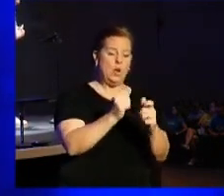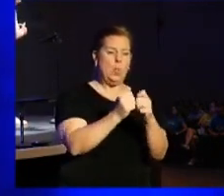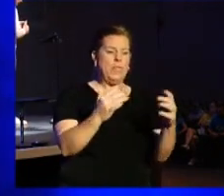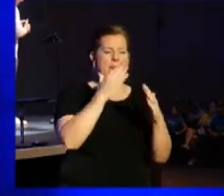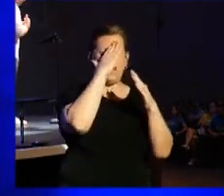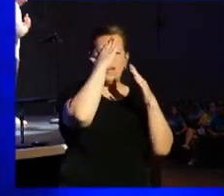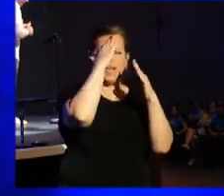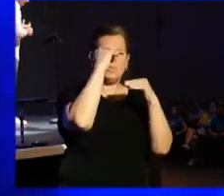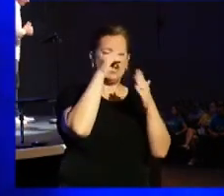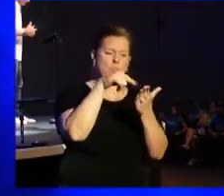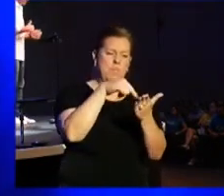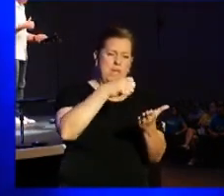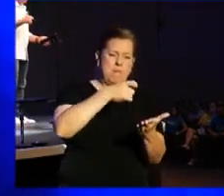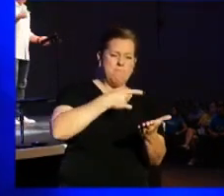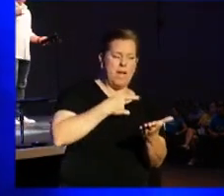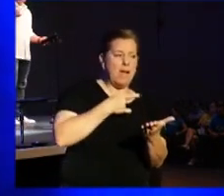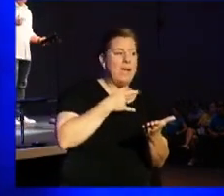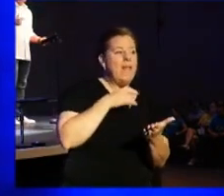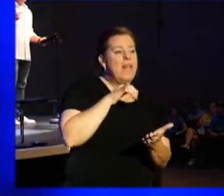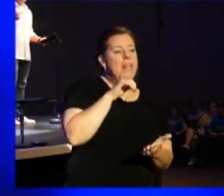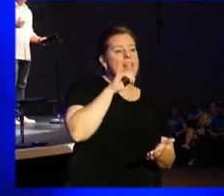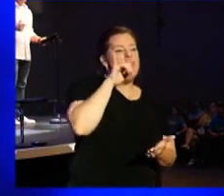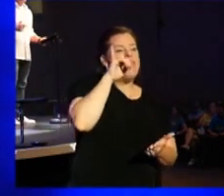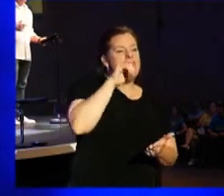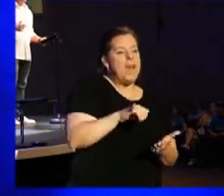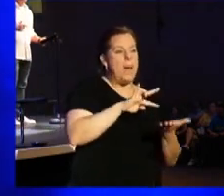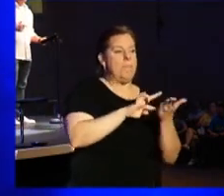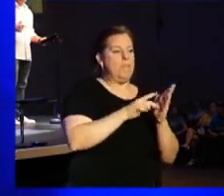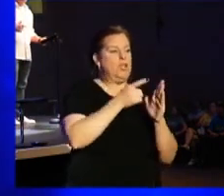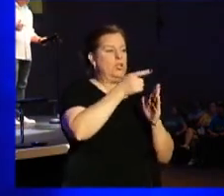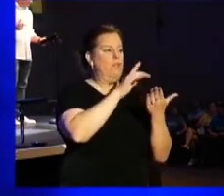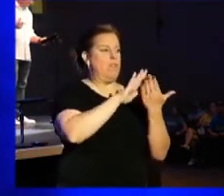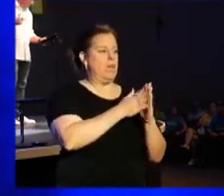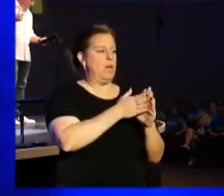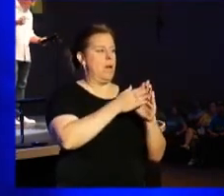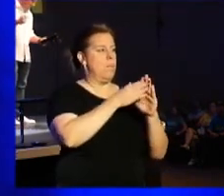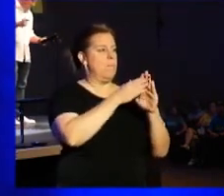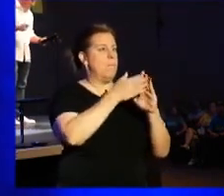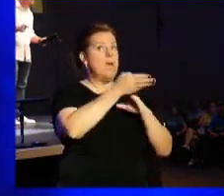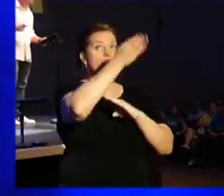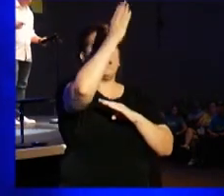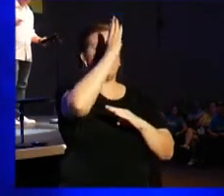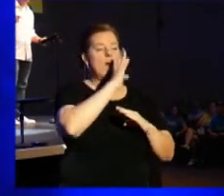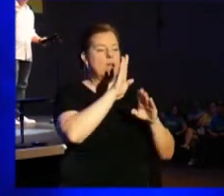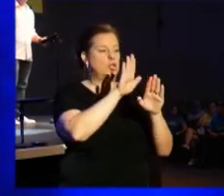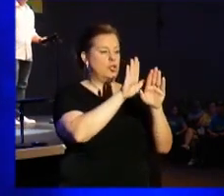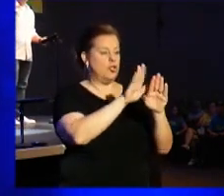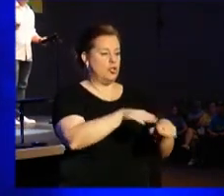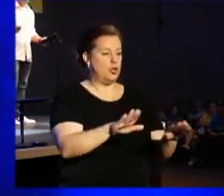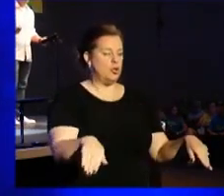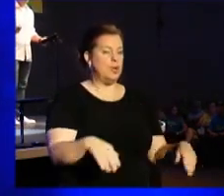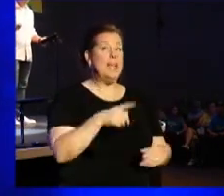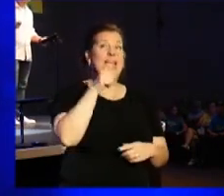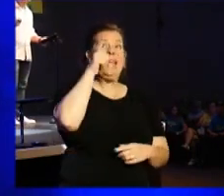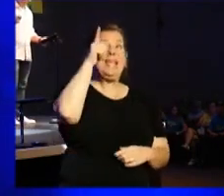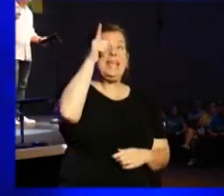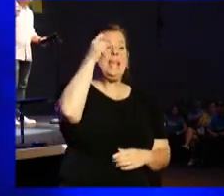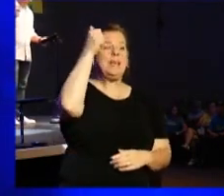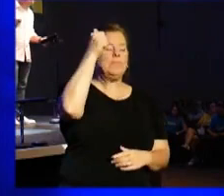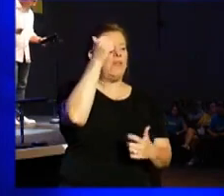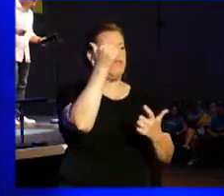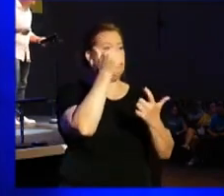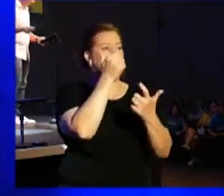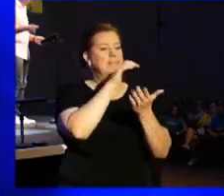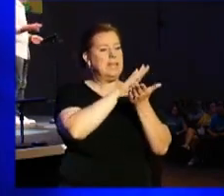when we are acting as children of God. Because he is kind to the unthankful,